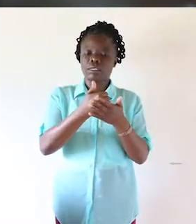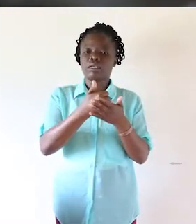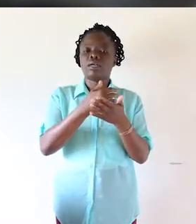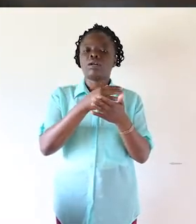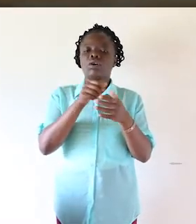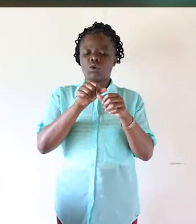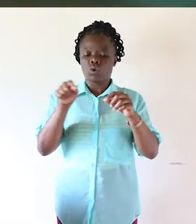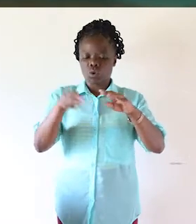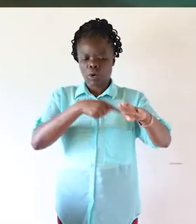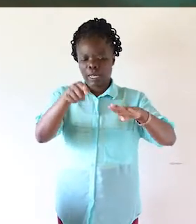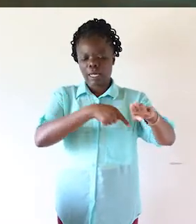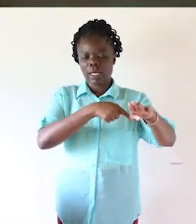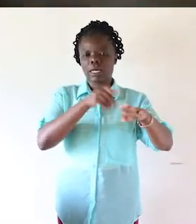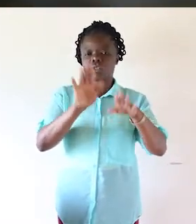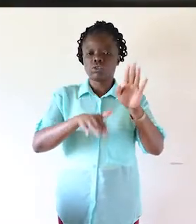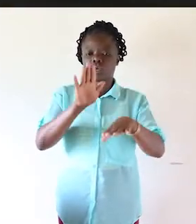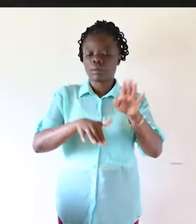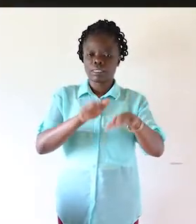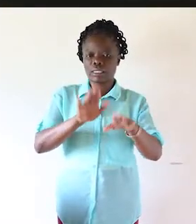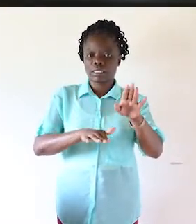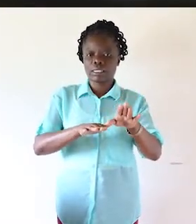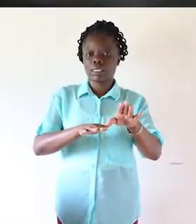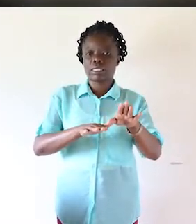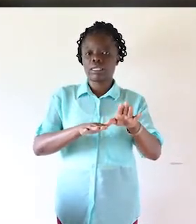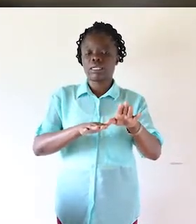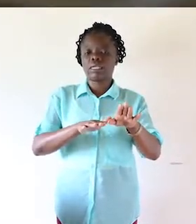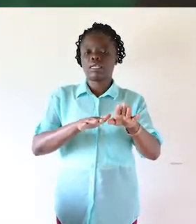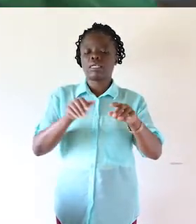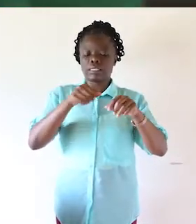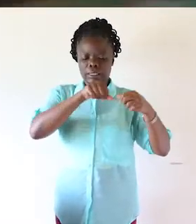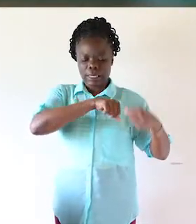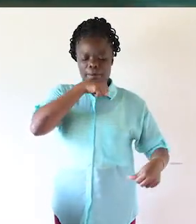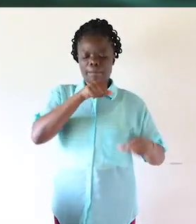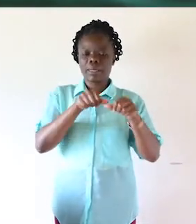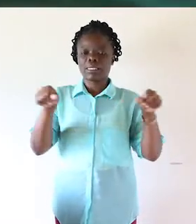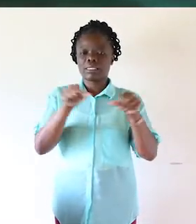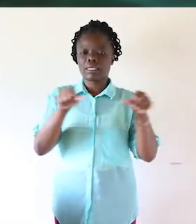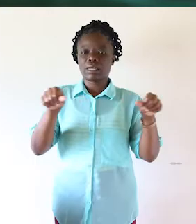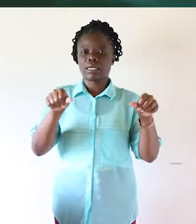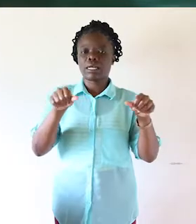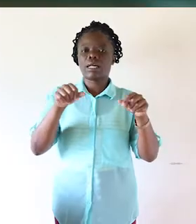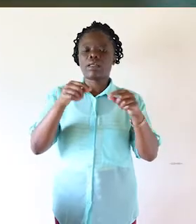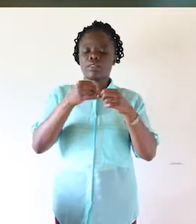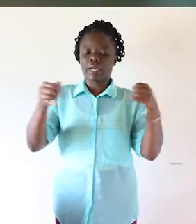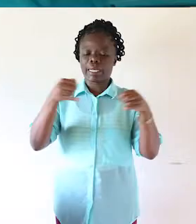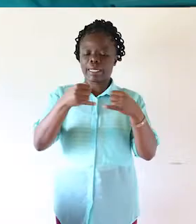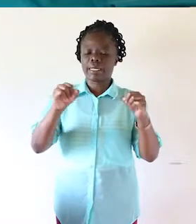ruler, sewing machine, seam ripper, tape measure, thread.